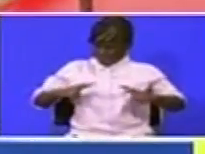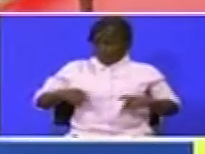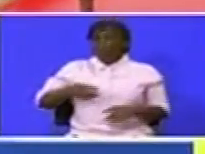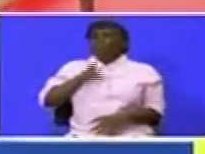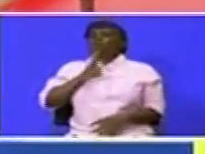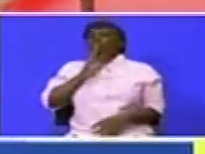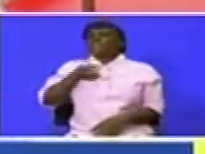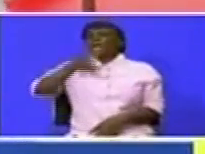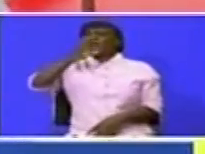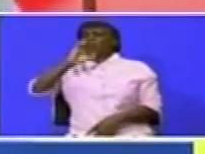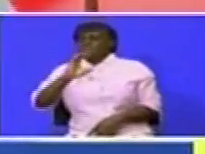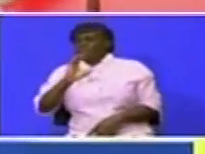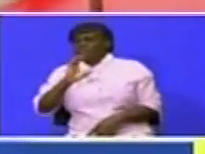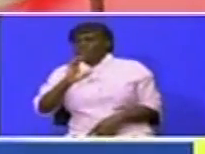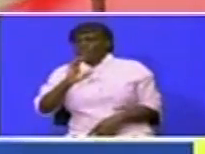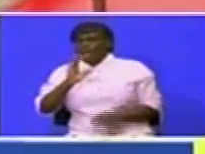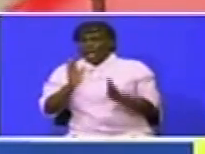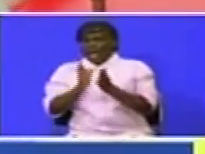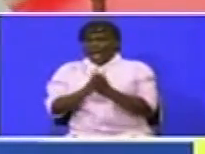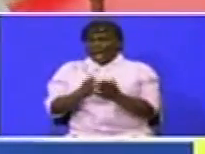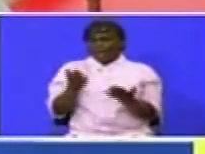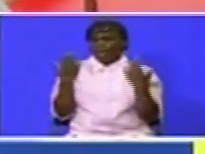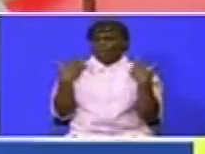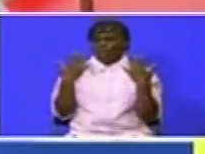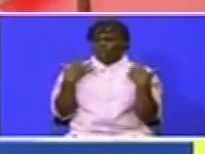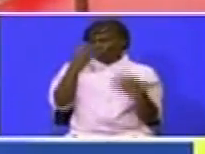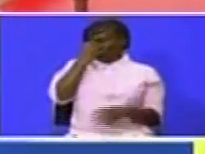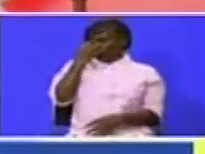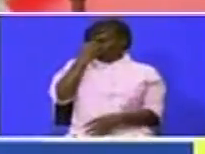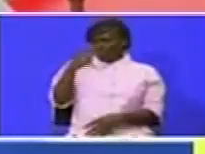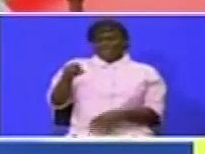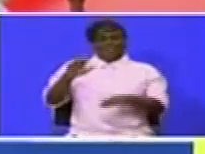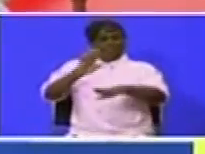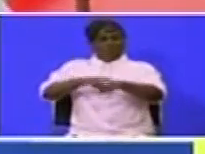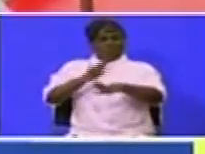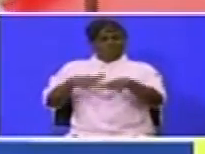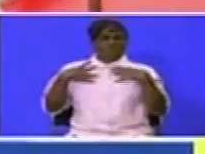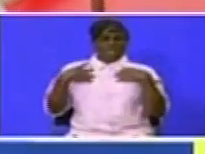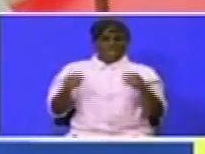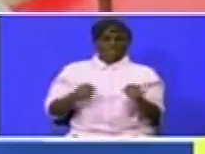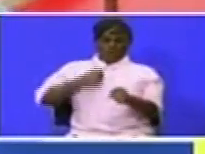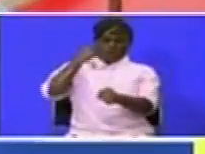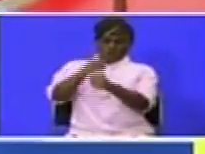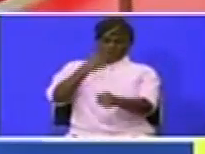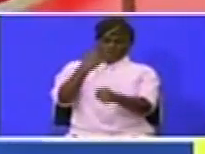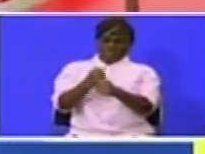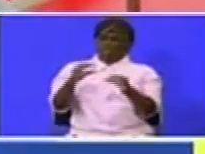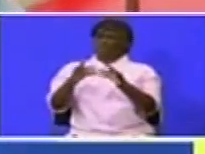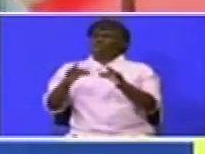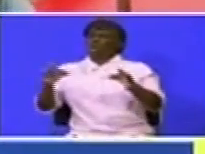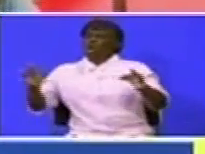drugs and oxygen, she was stable. And the operation which took so